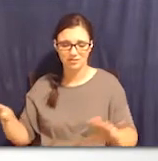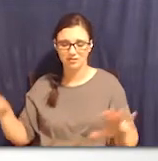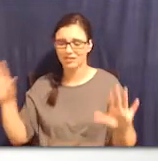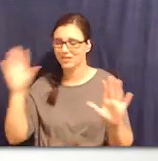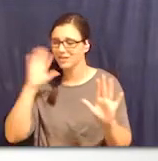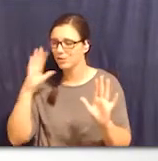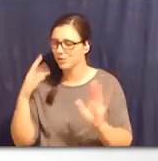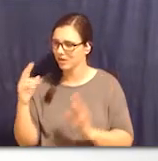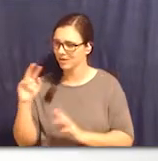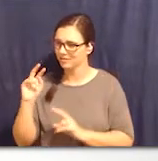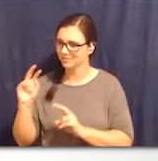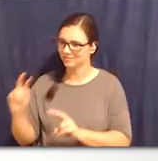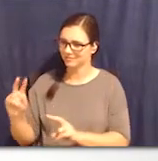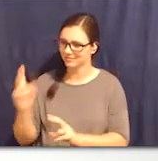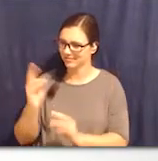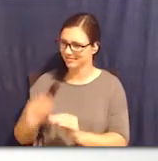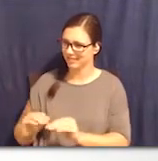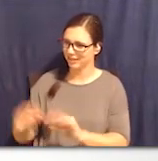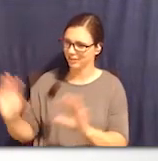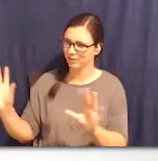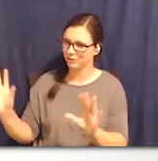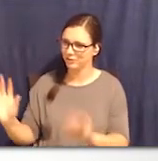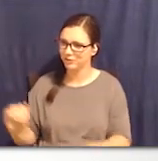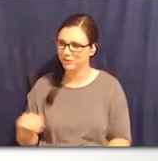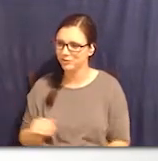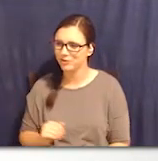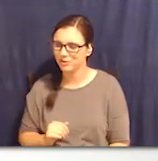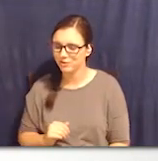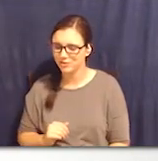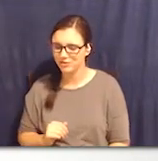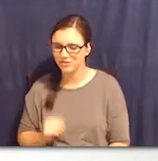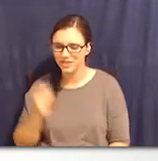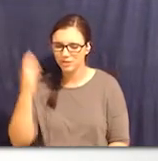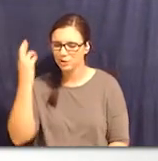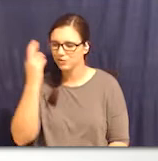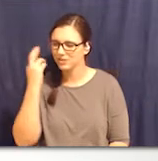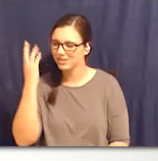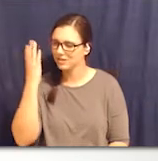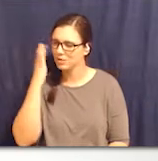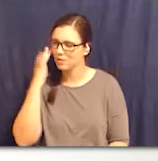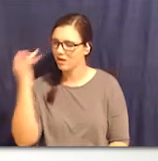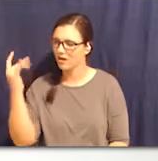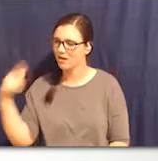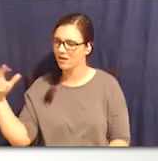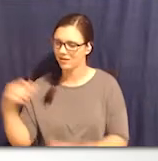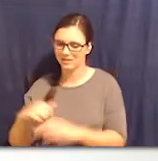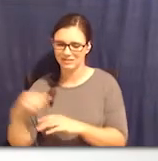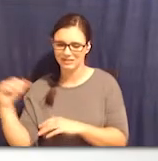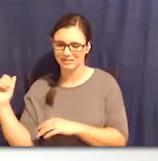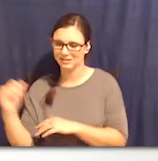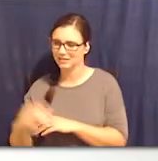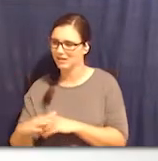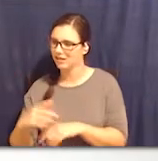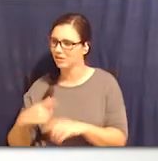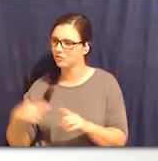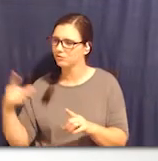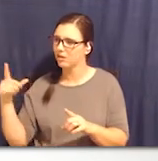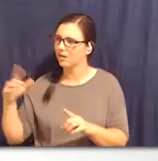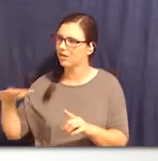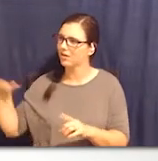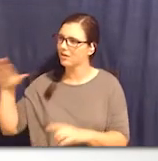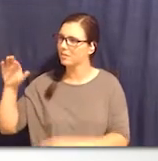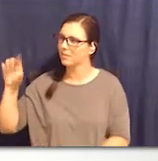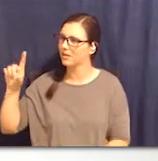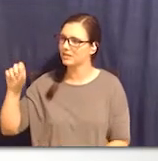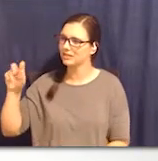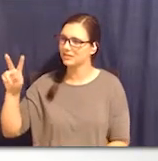of puzzle will be staring right at you, of why they were sent